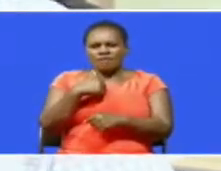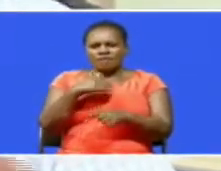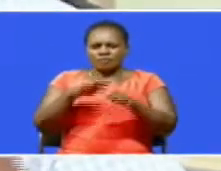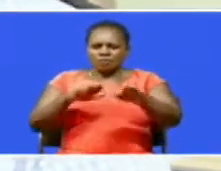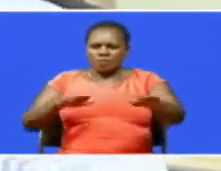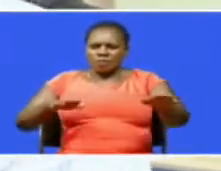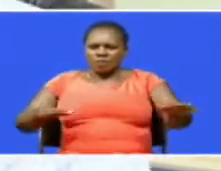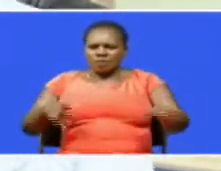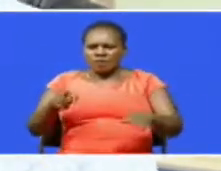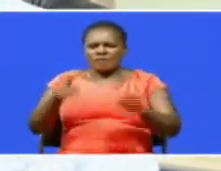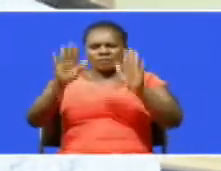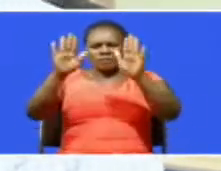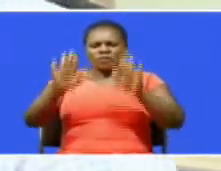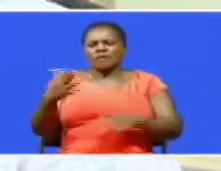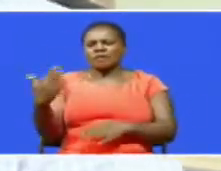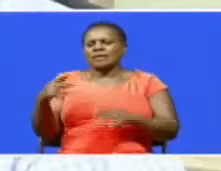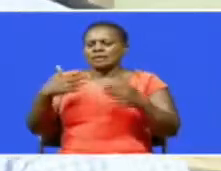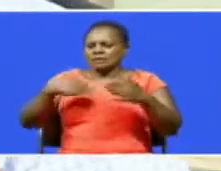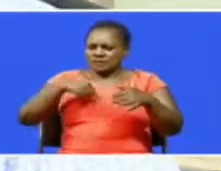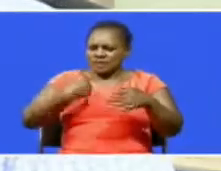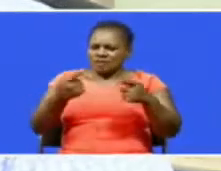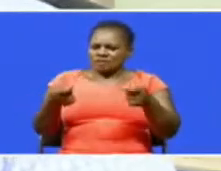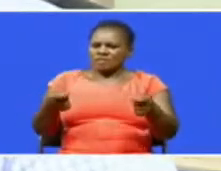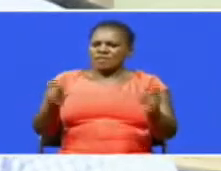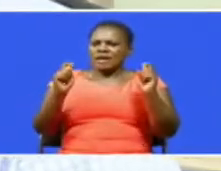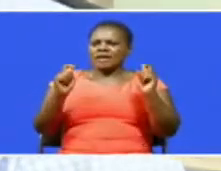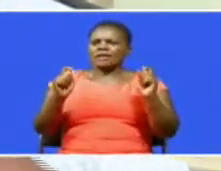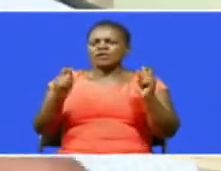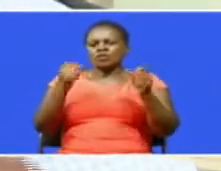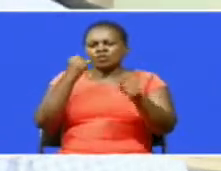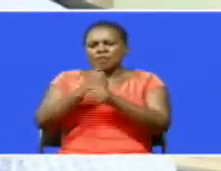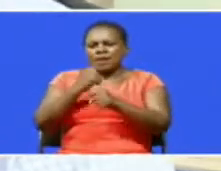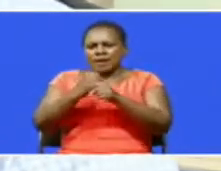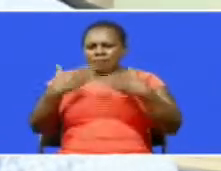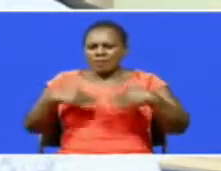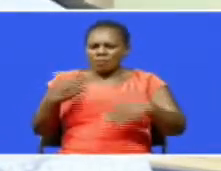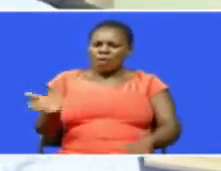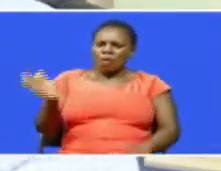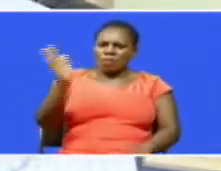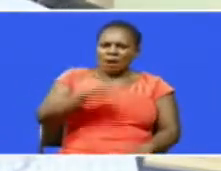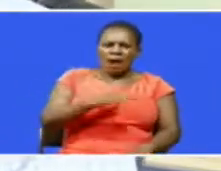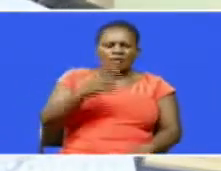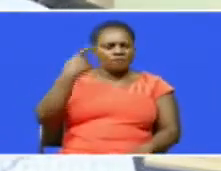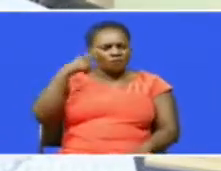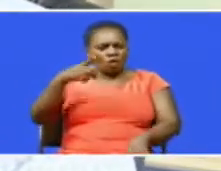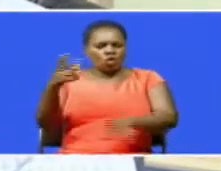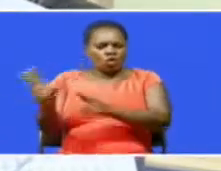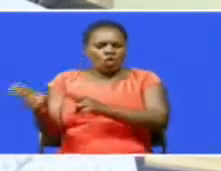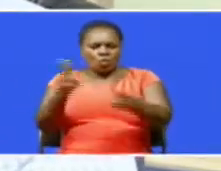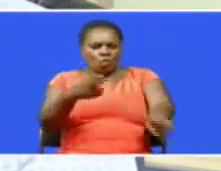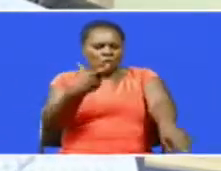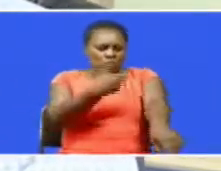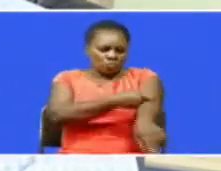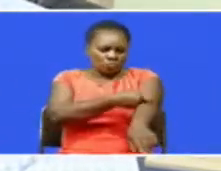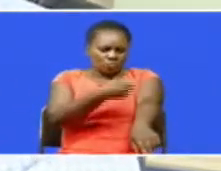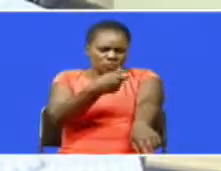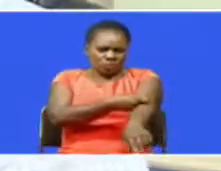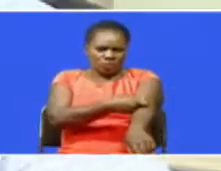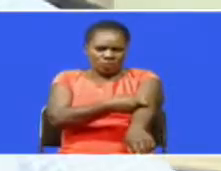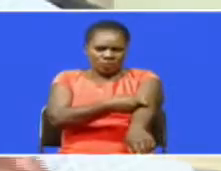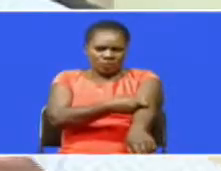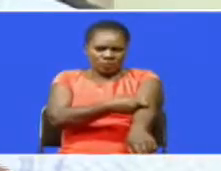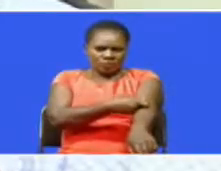queues, then that's an important thing. So we are trying to get people to come back for their routine immunizations and